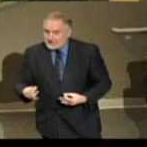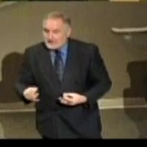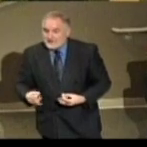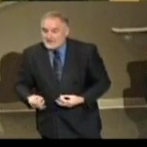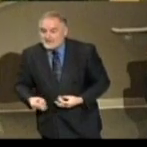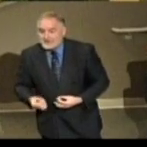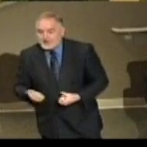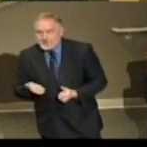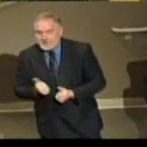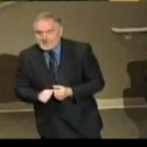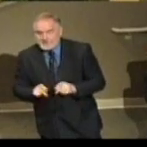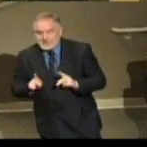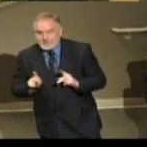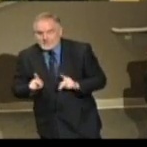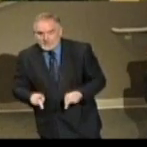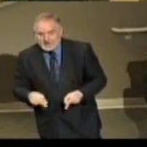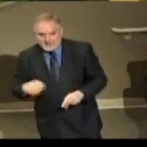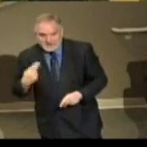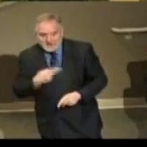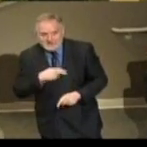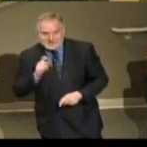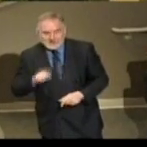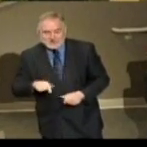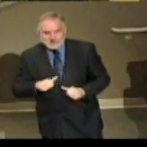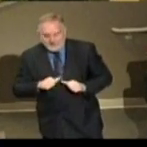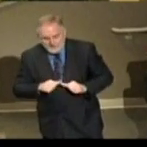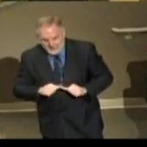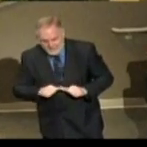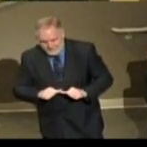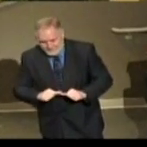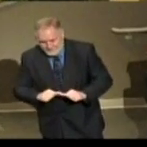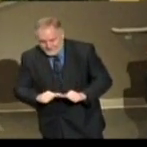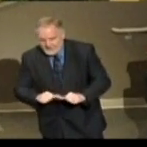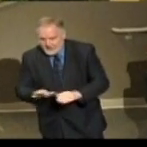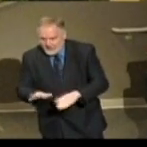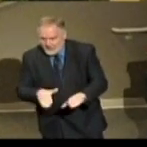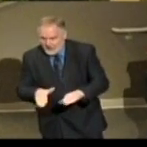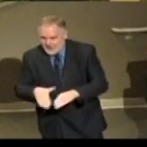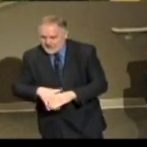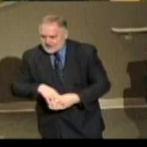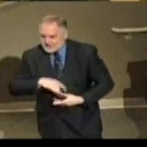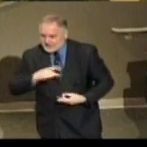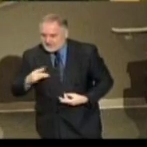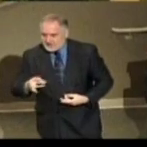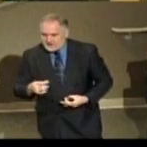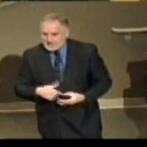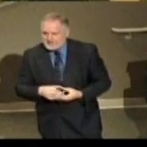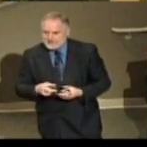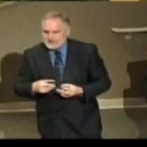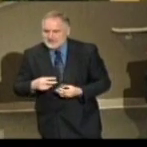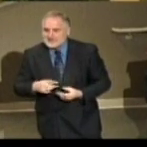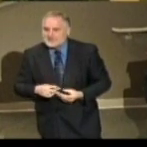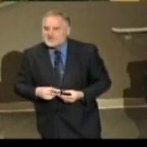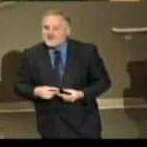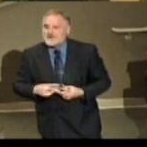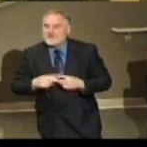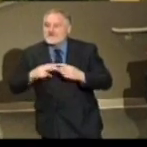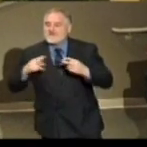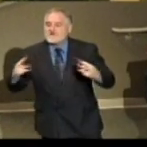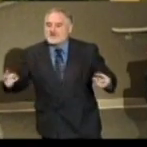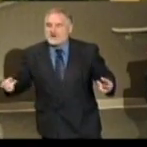continuum, every one of us is to walk in the Spirit. And this is so incredibly important that God gives us